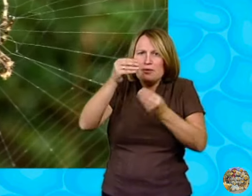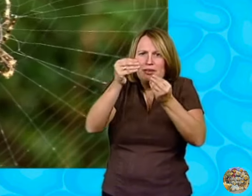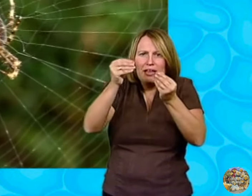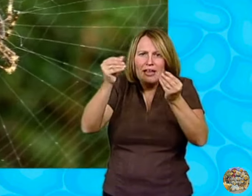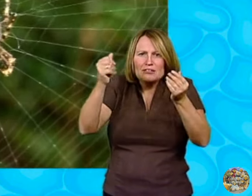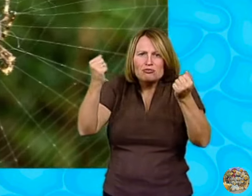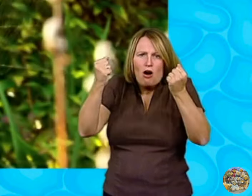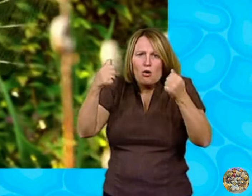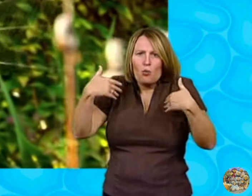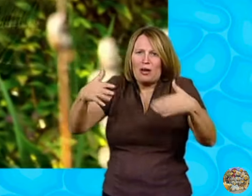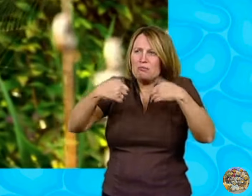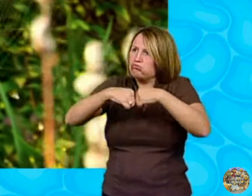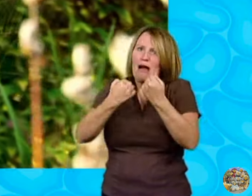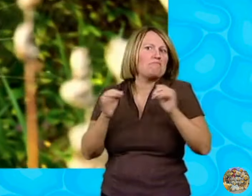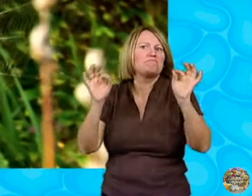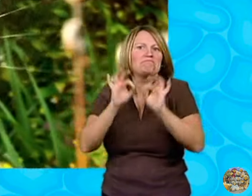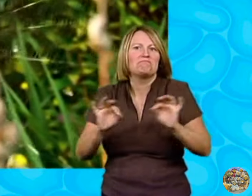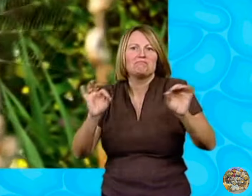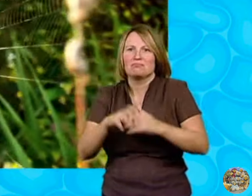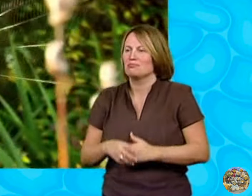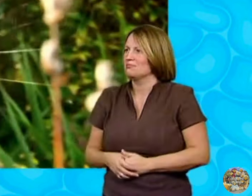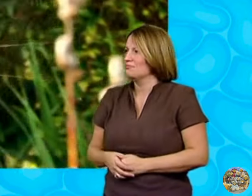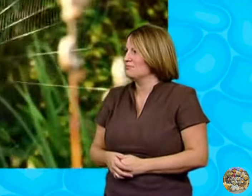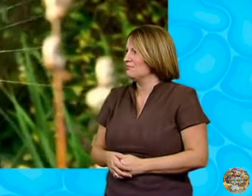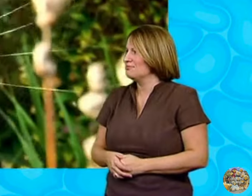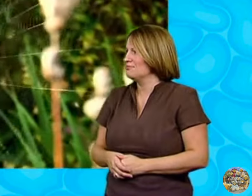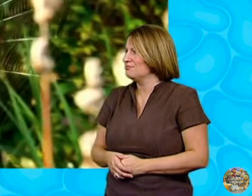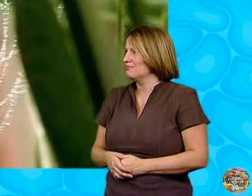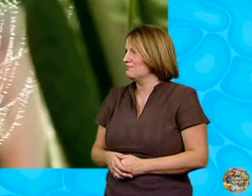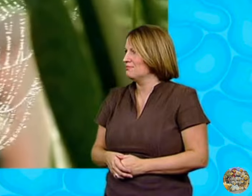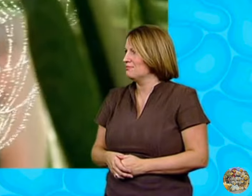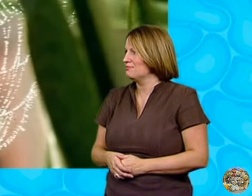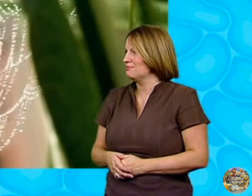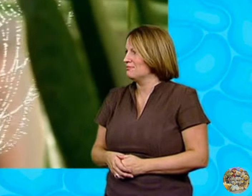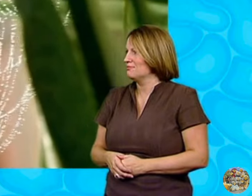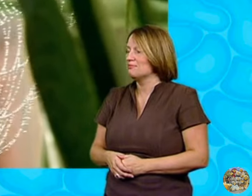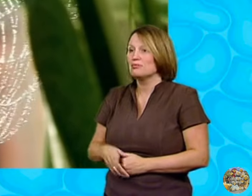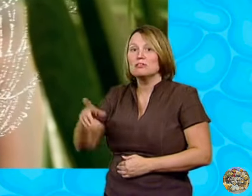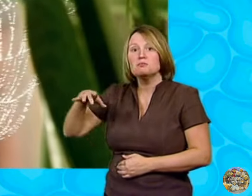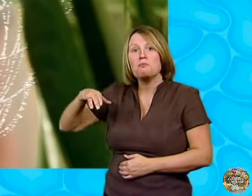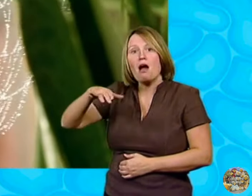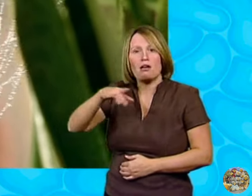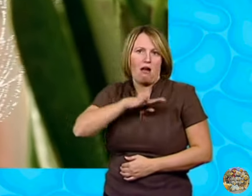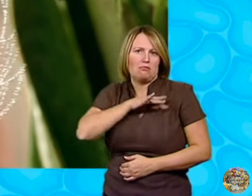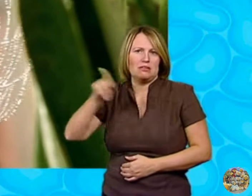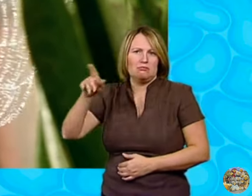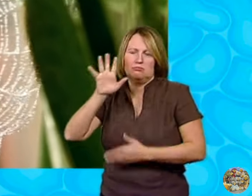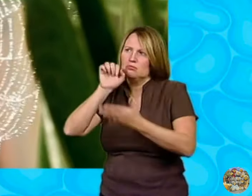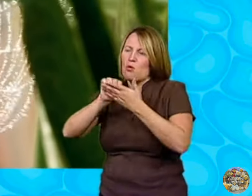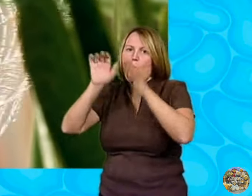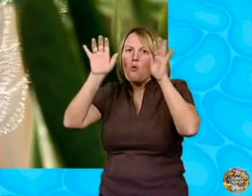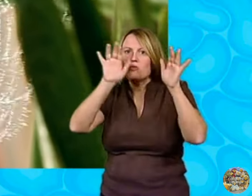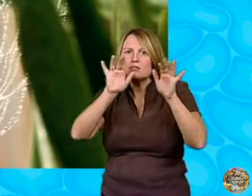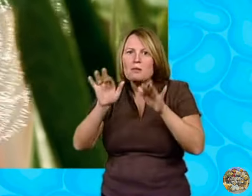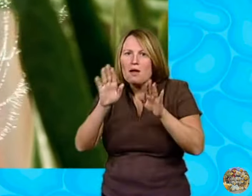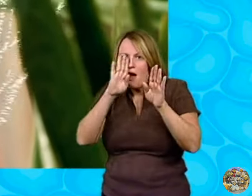is very strong, so the webs don't break in the wind. Garden spiders are easily spotted in the